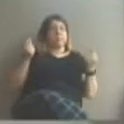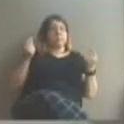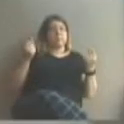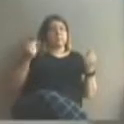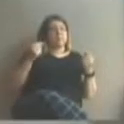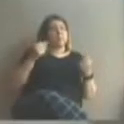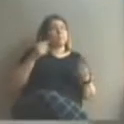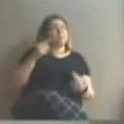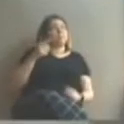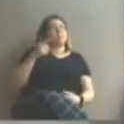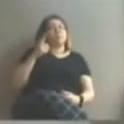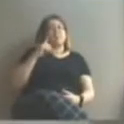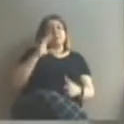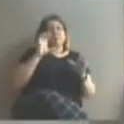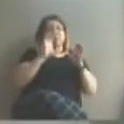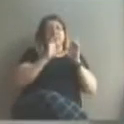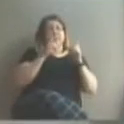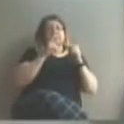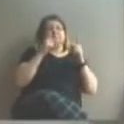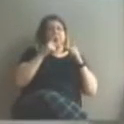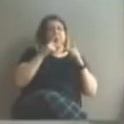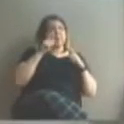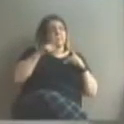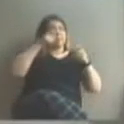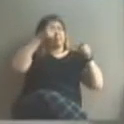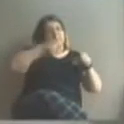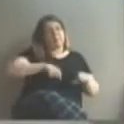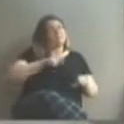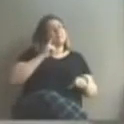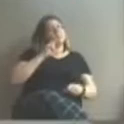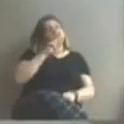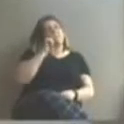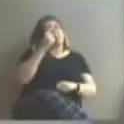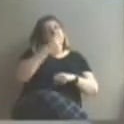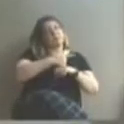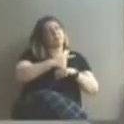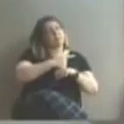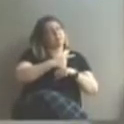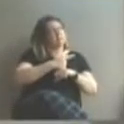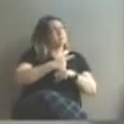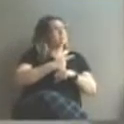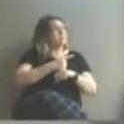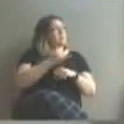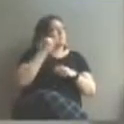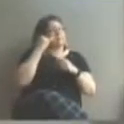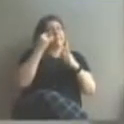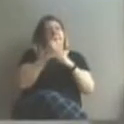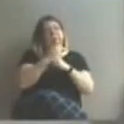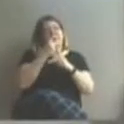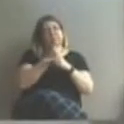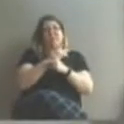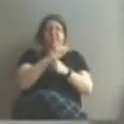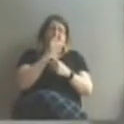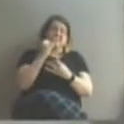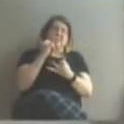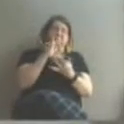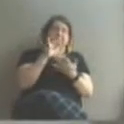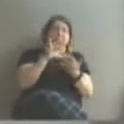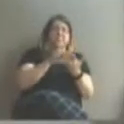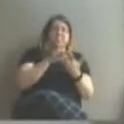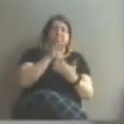Ms. Duncan, in a certified position, is post it for 30 days. So if you figure we're mid-May right